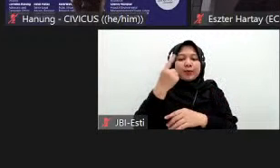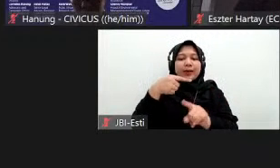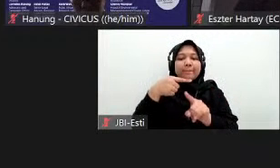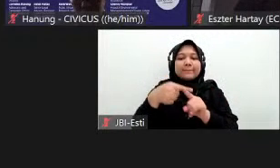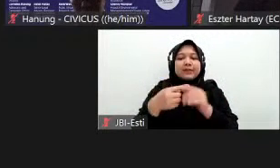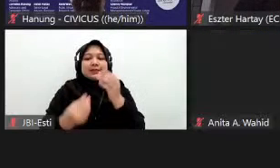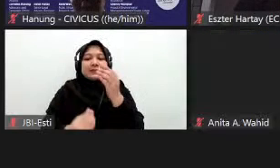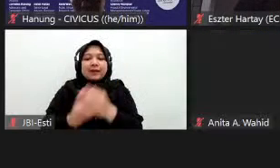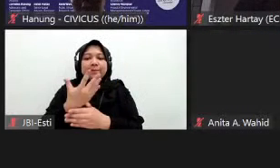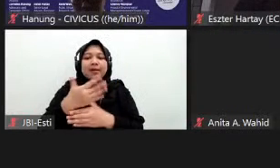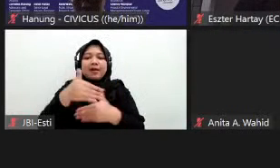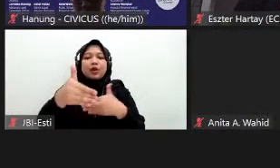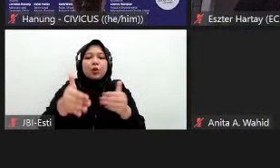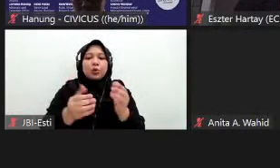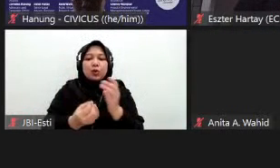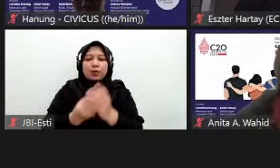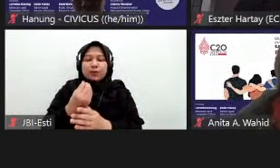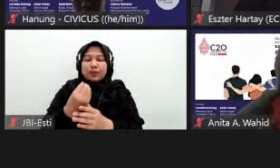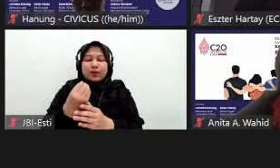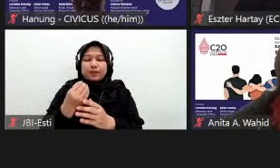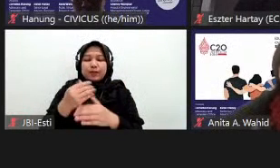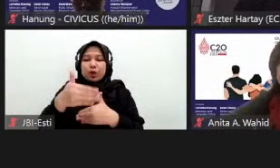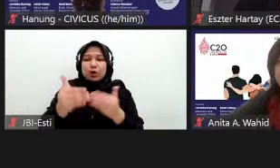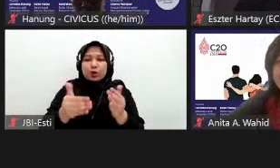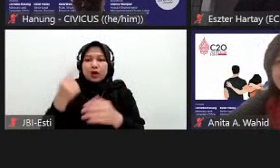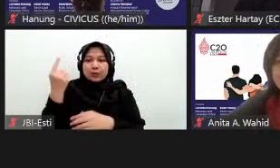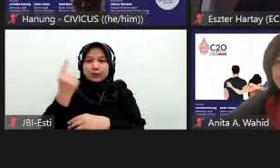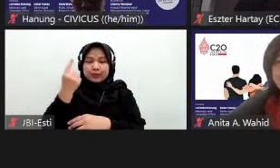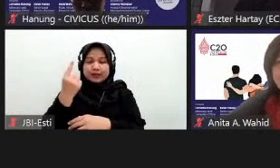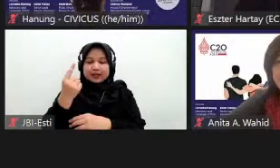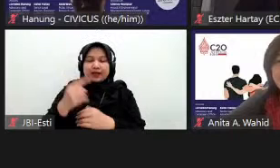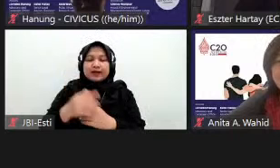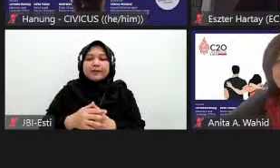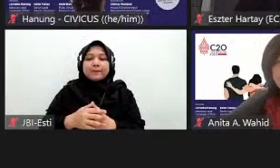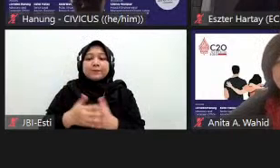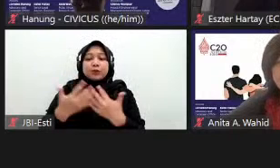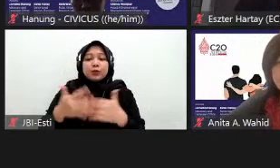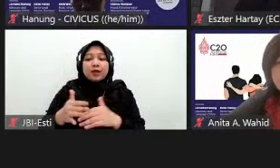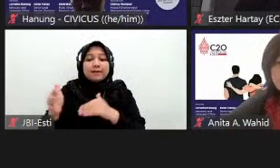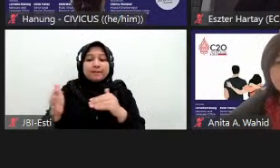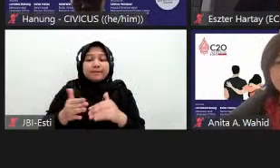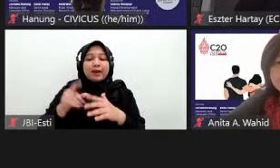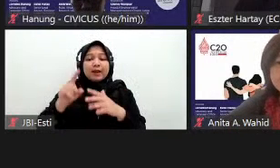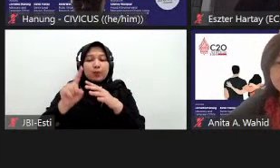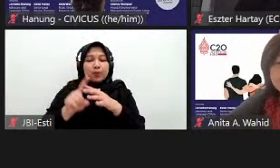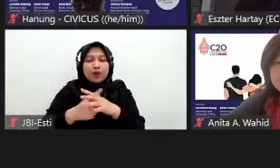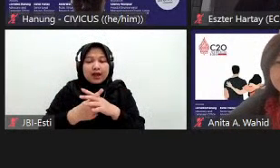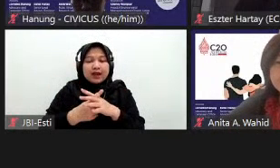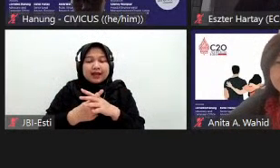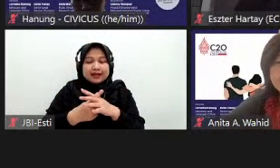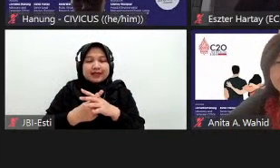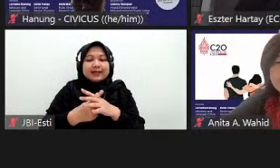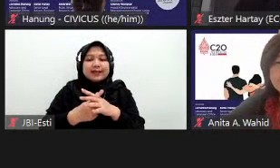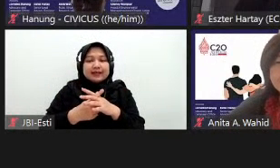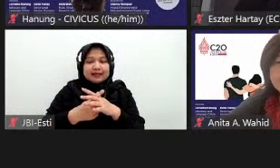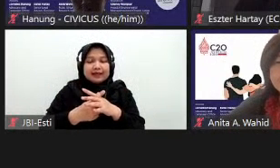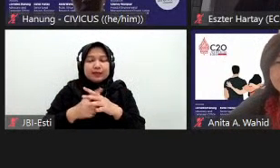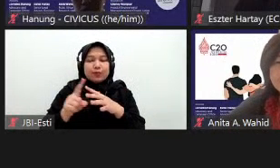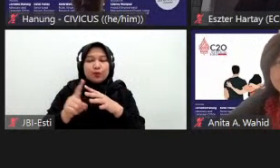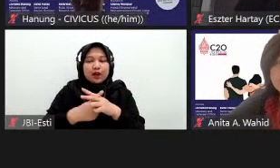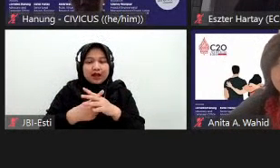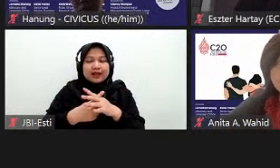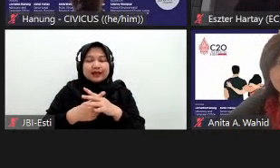space, especially to develop the civic space. After that, the next step will be